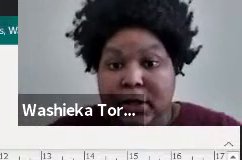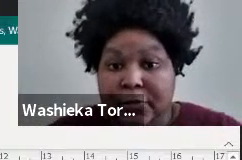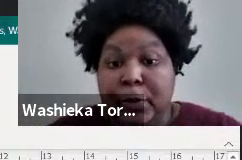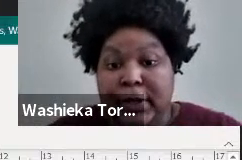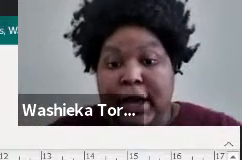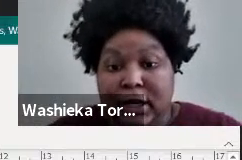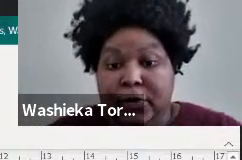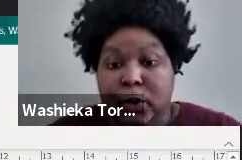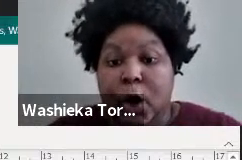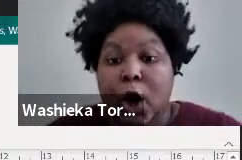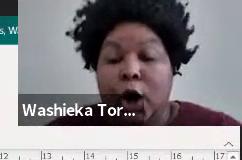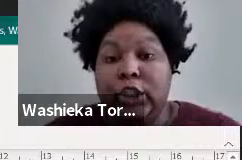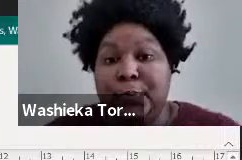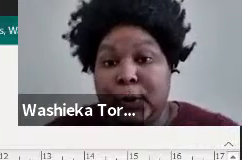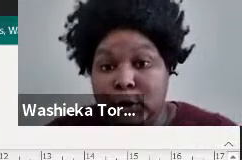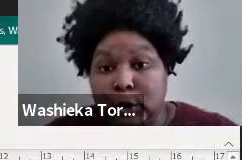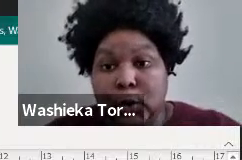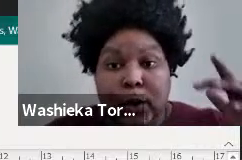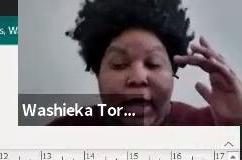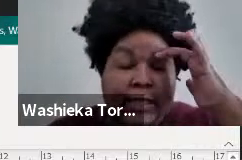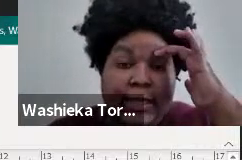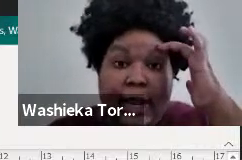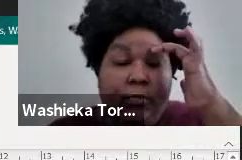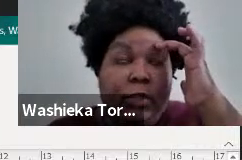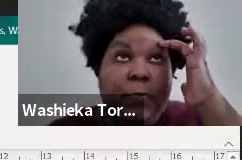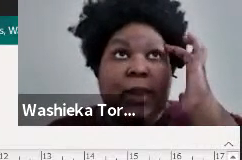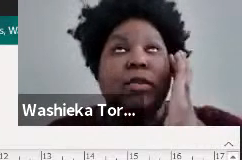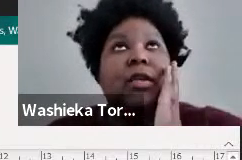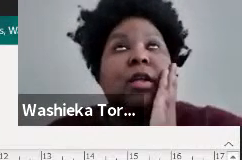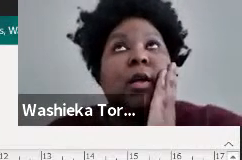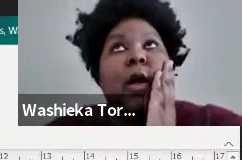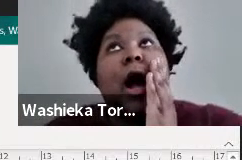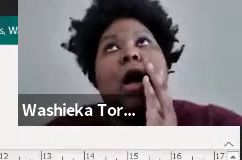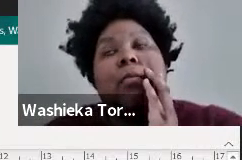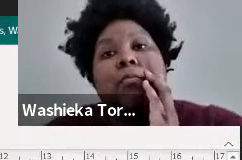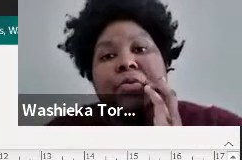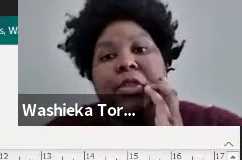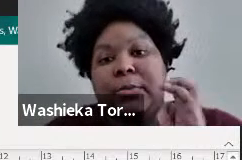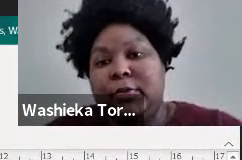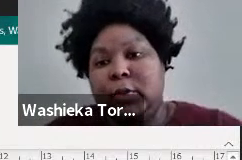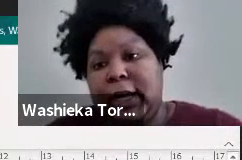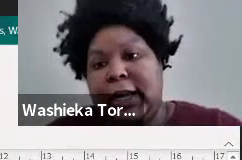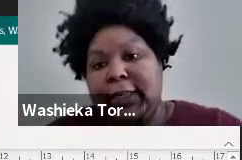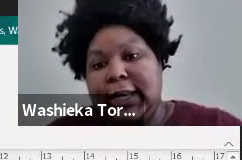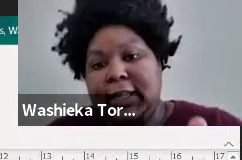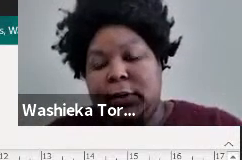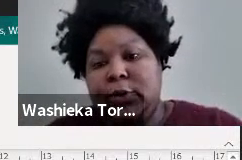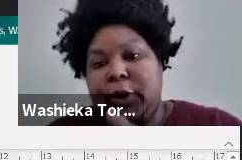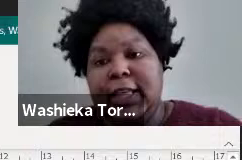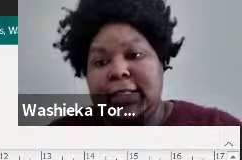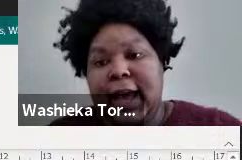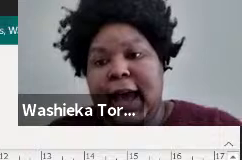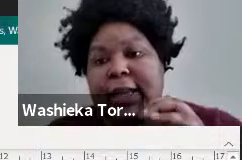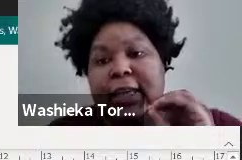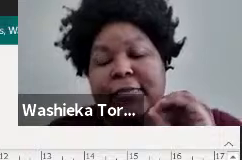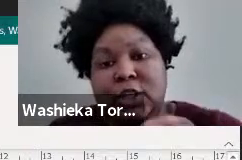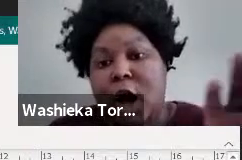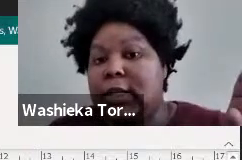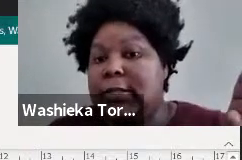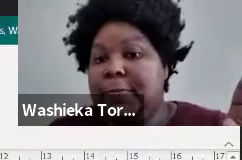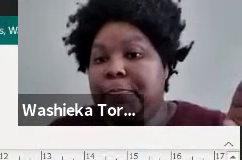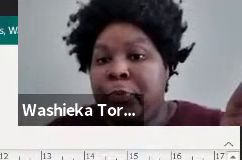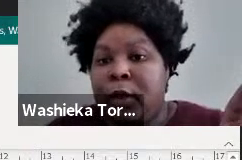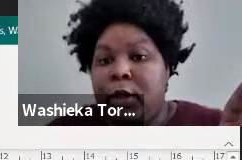few things that different people I'd interviewed or spoke to had said. I'd spent the summer of 2019, as I was creating this guide,